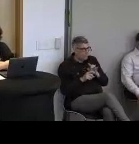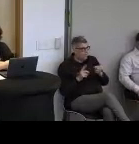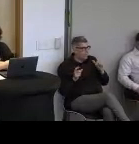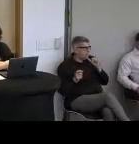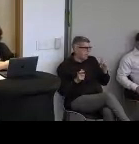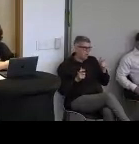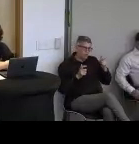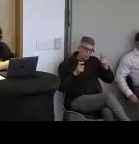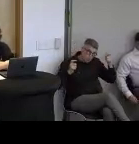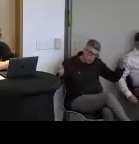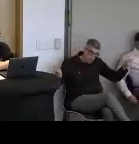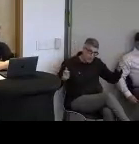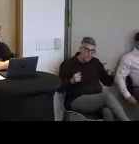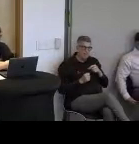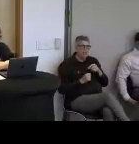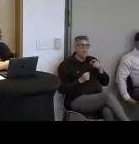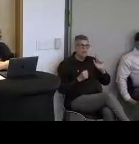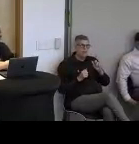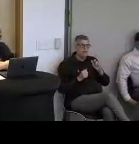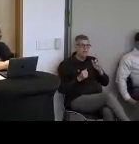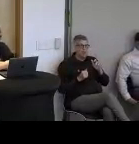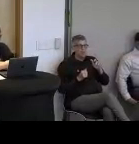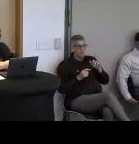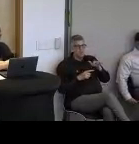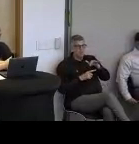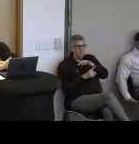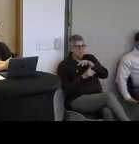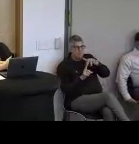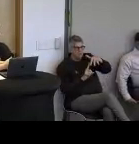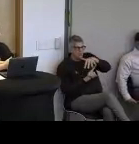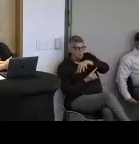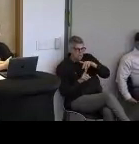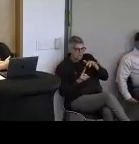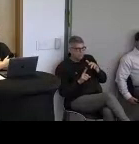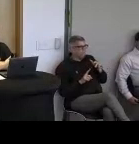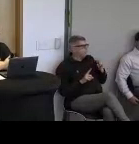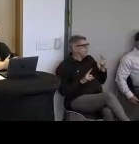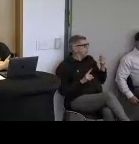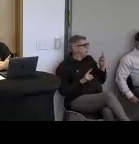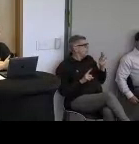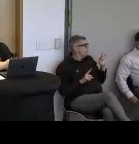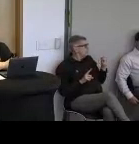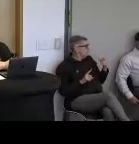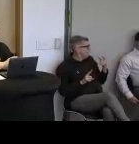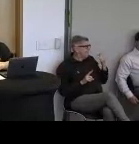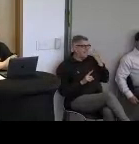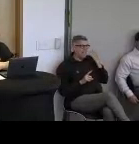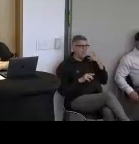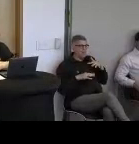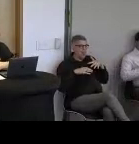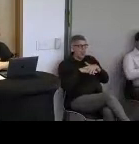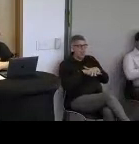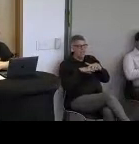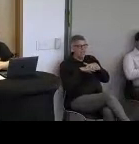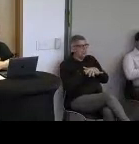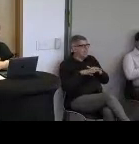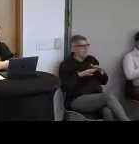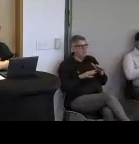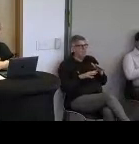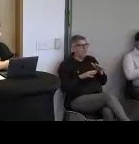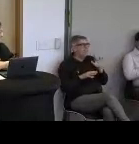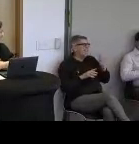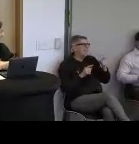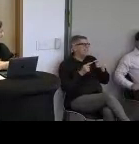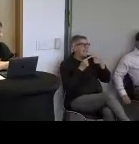and has sufficient space from other elements around it. As Greg already said, clutter, and we'll keep saying this, clutter is the enemy of good